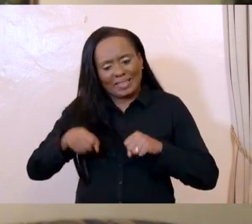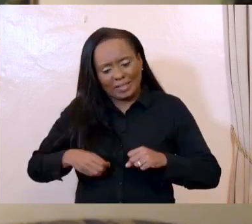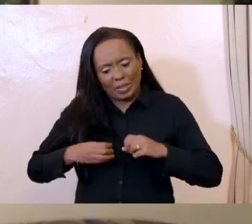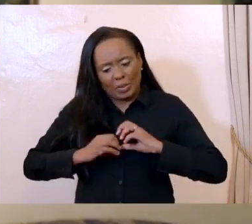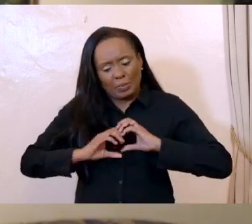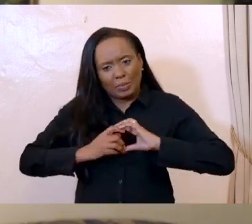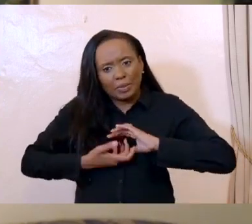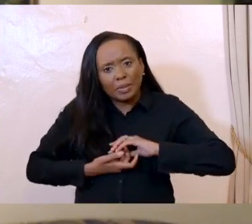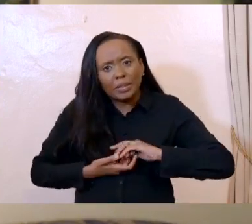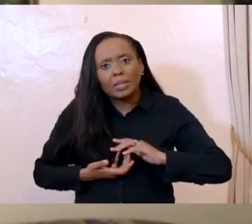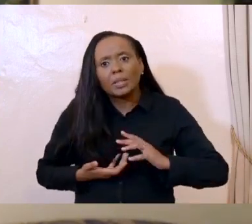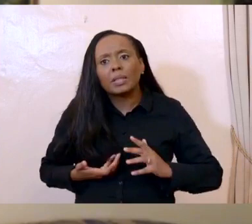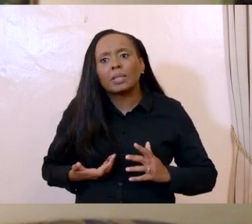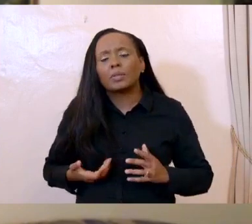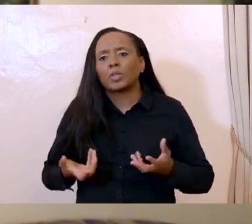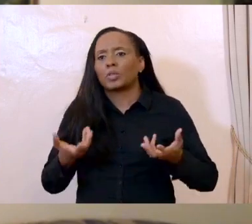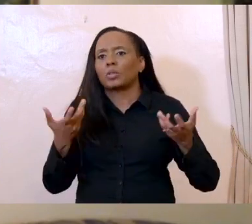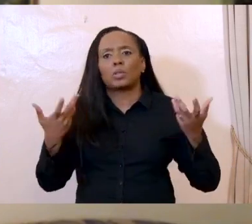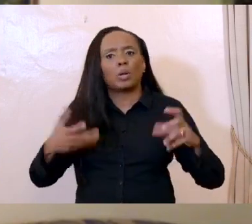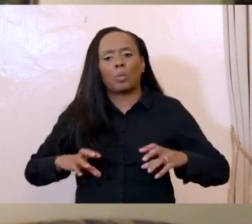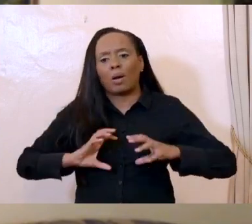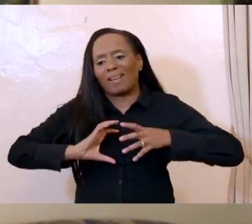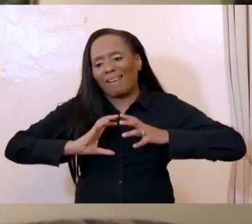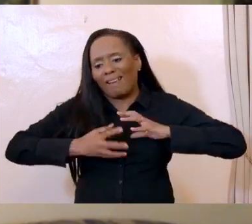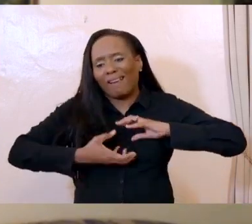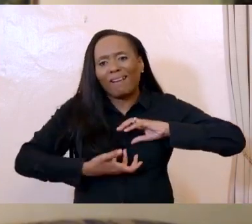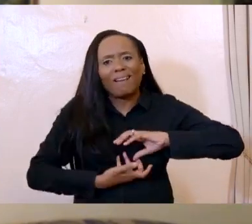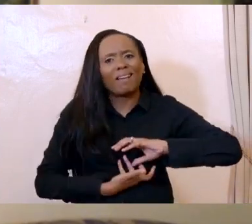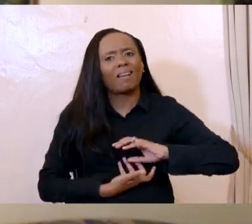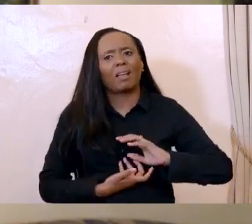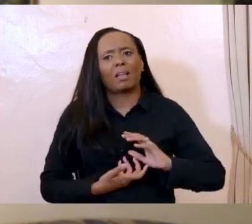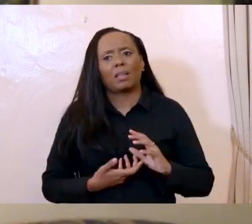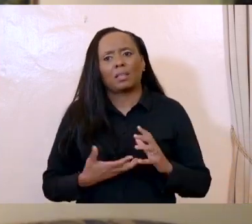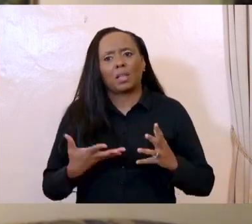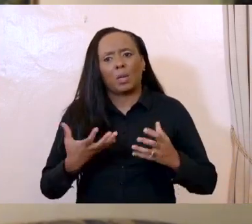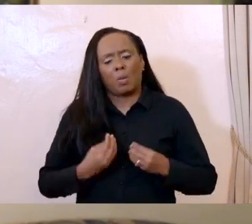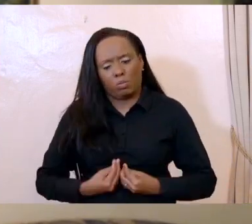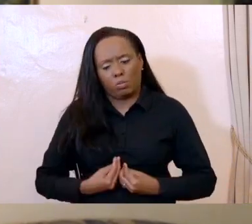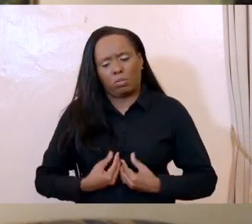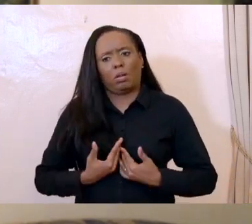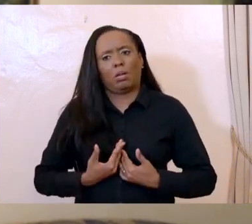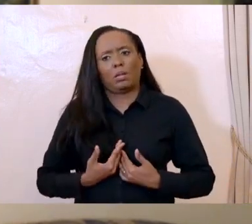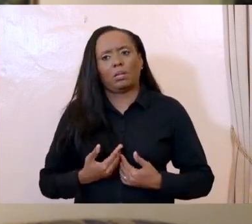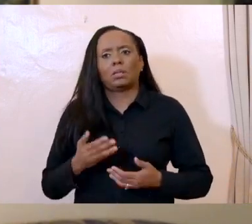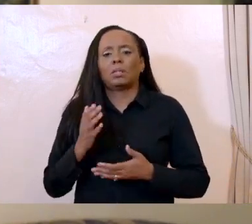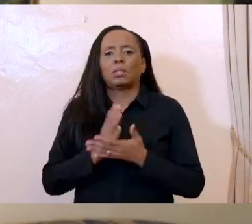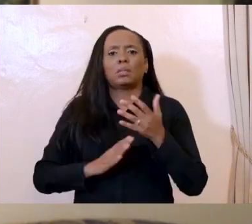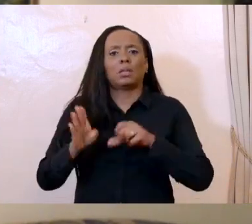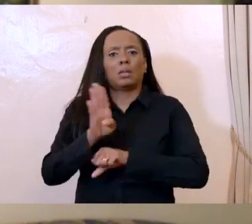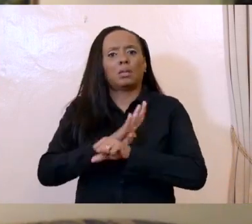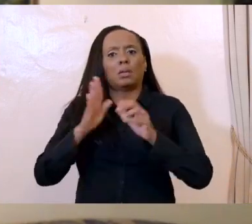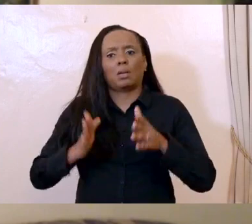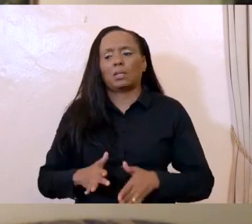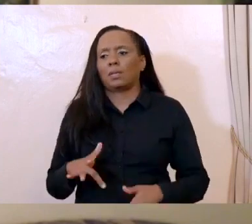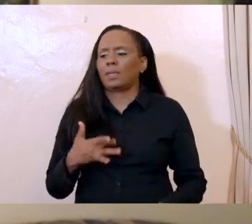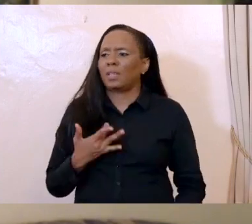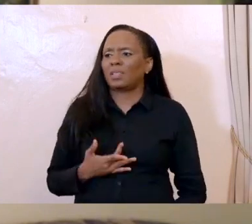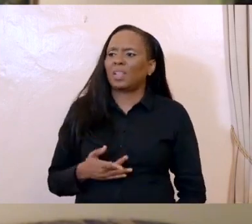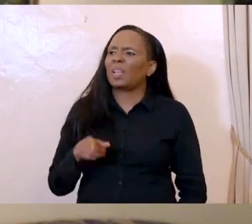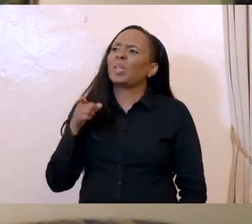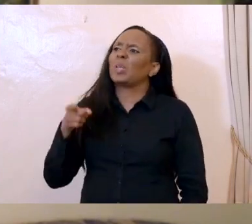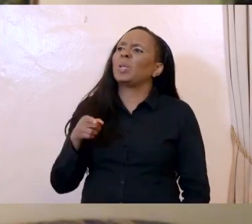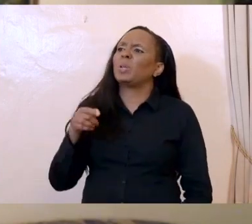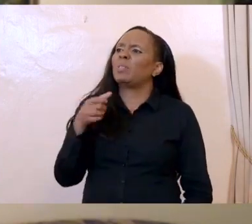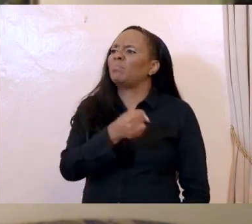the situation that obtains. There are many Barbadians who feel that once you're in jail, whatever you get, you